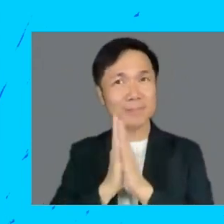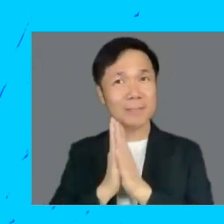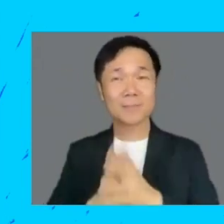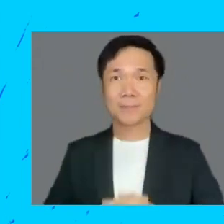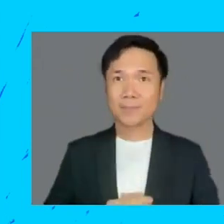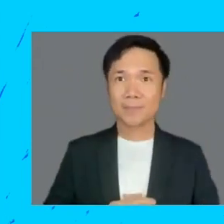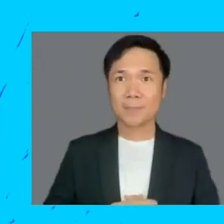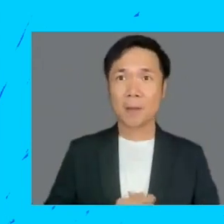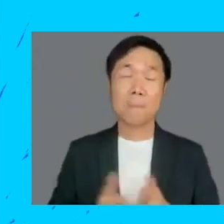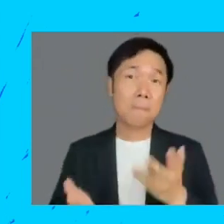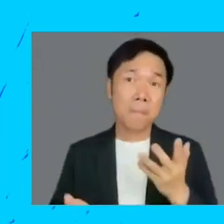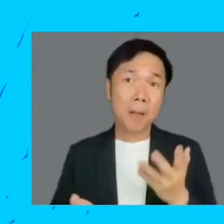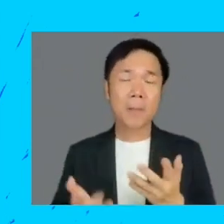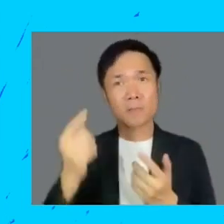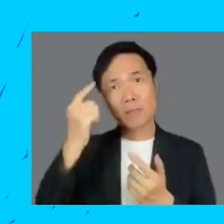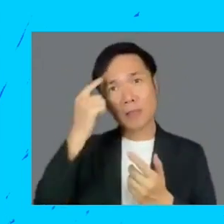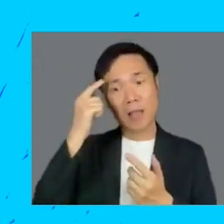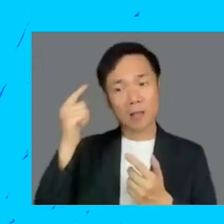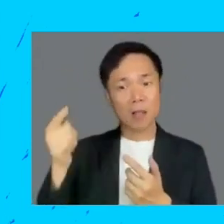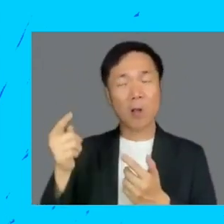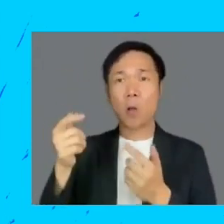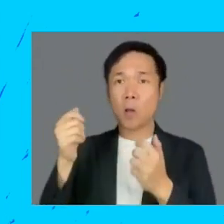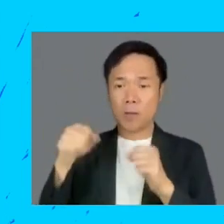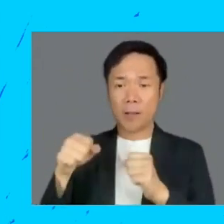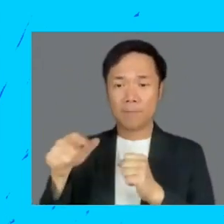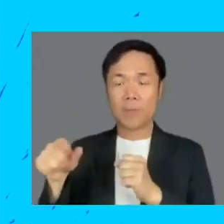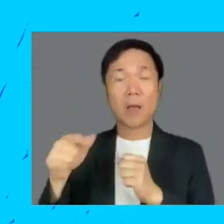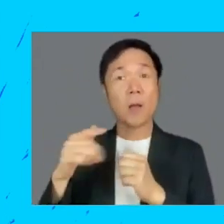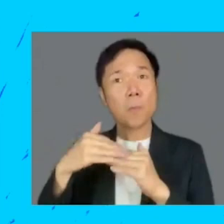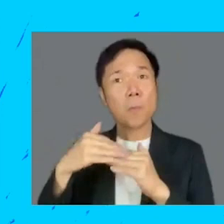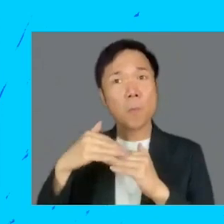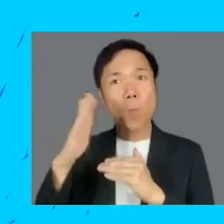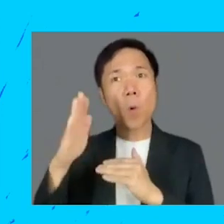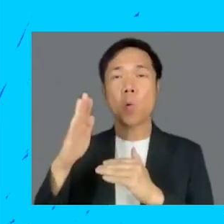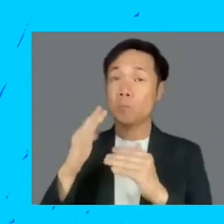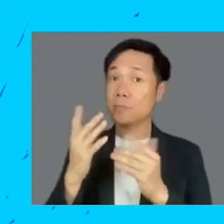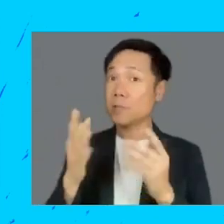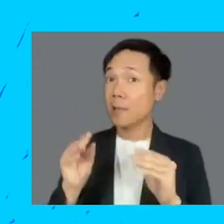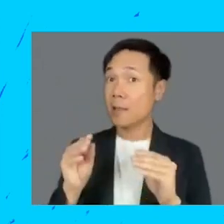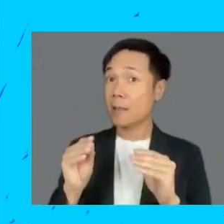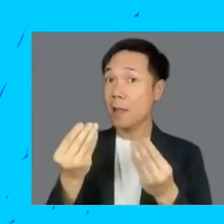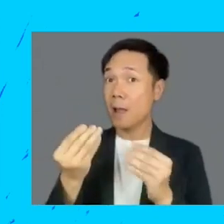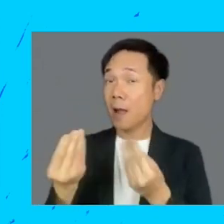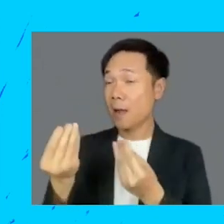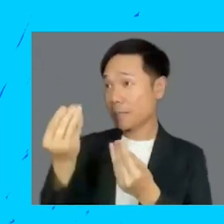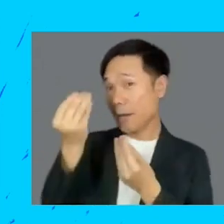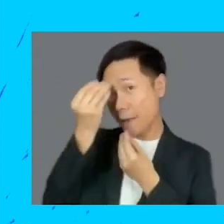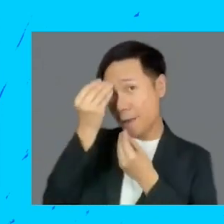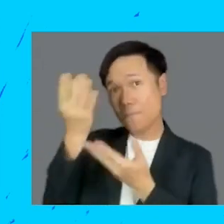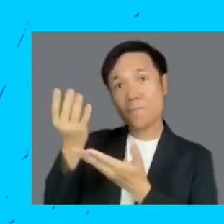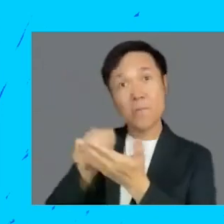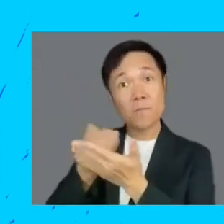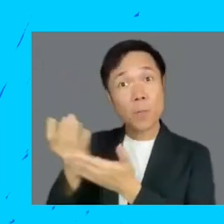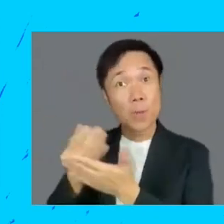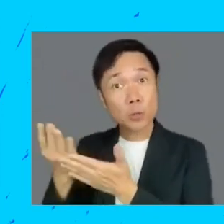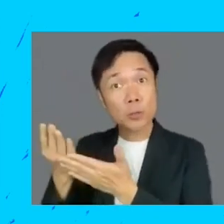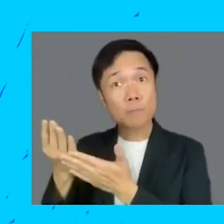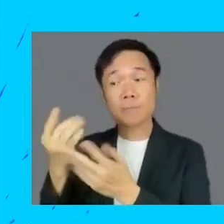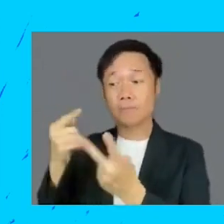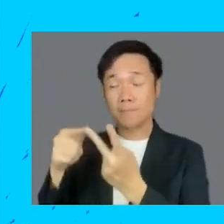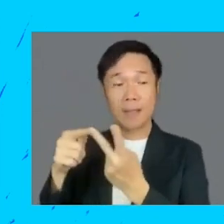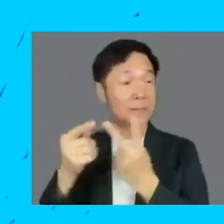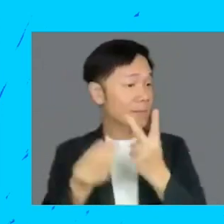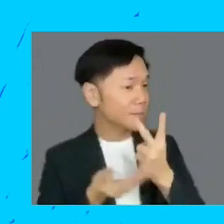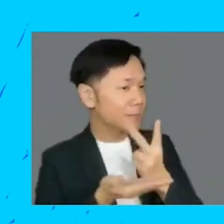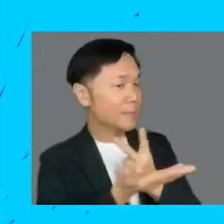Youth leadership is very, very key to getting more young people to information and access to services. How can